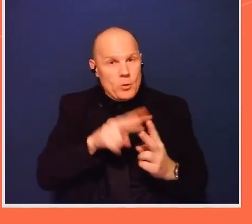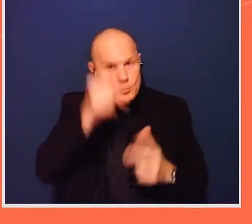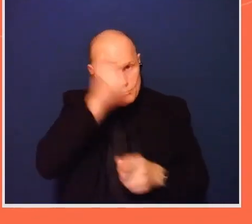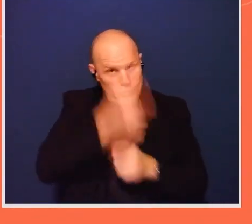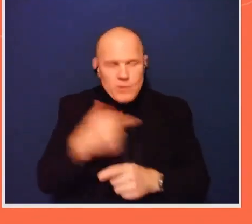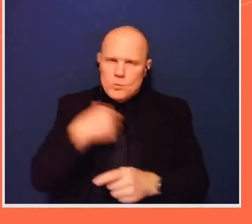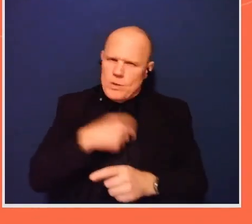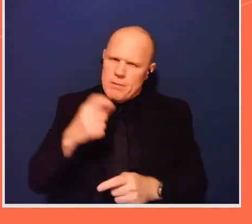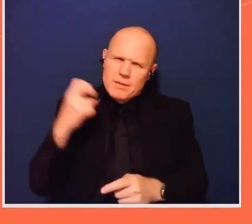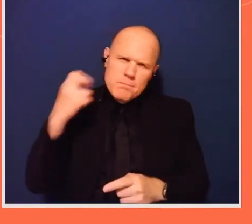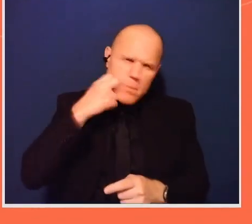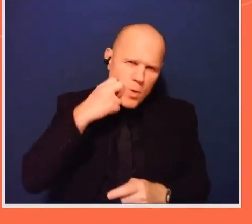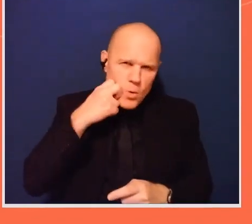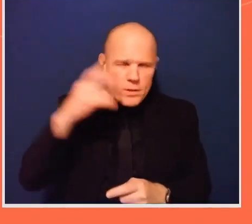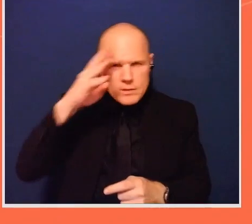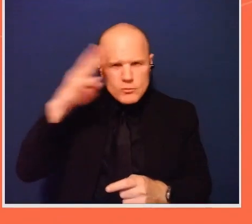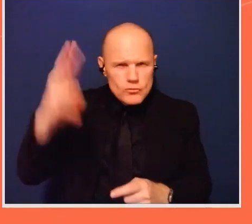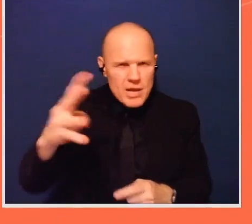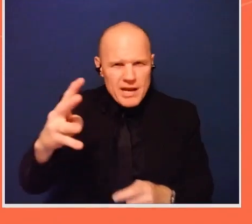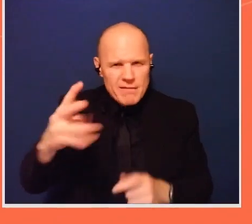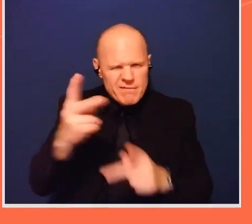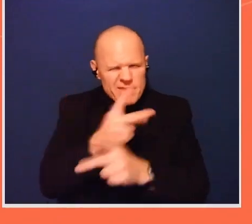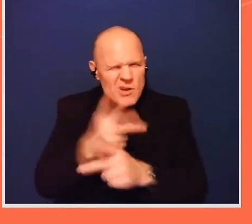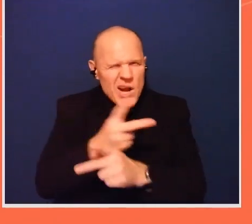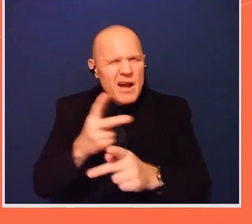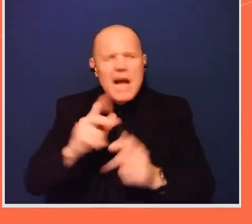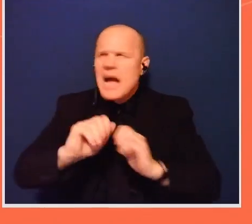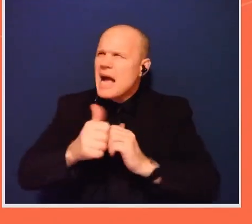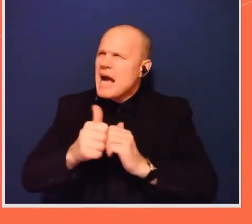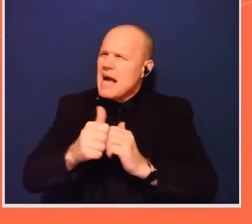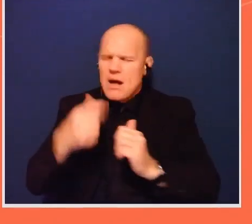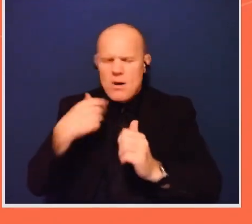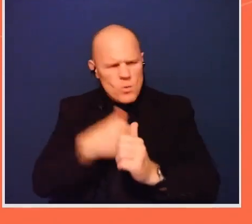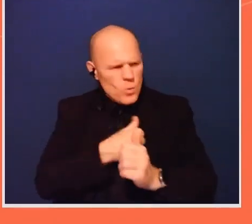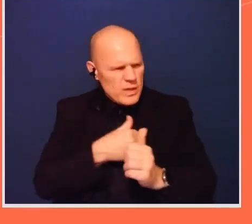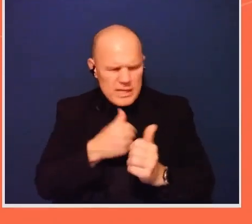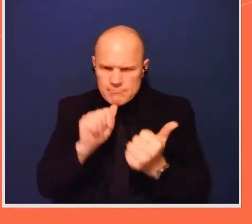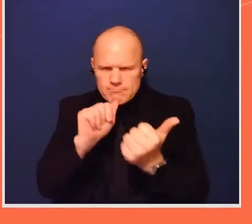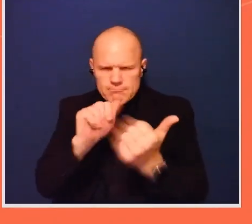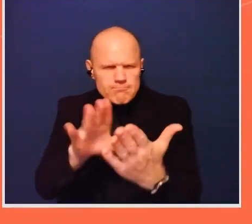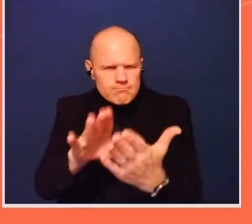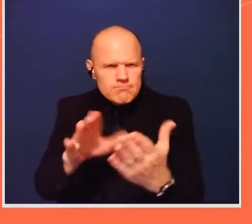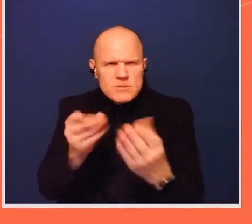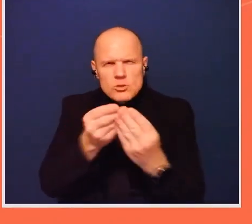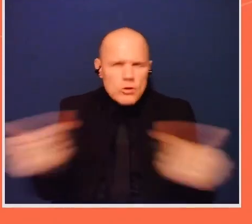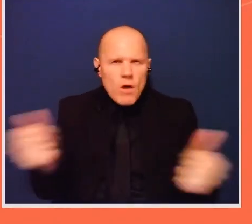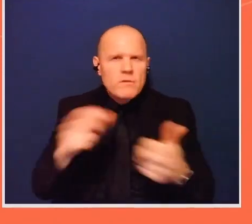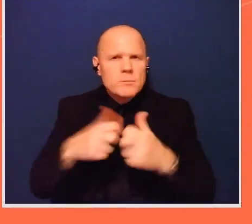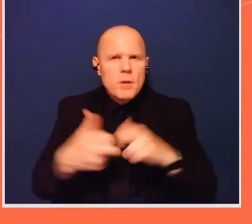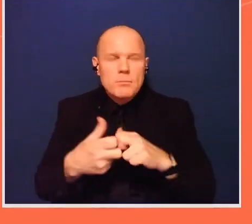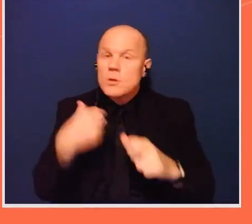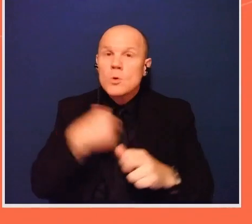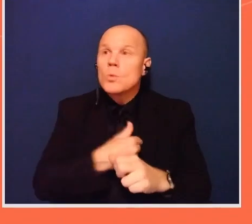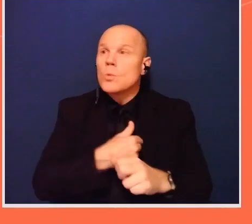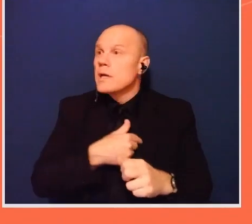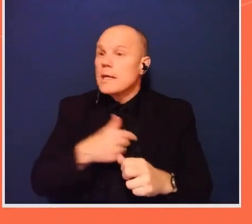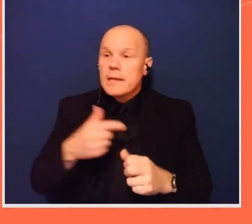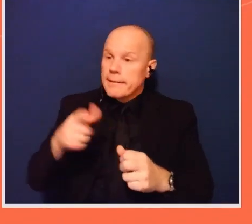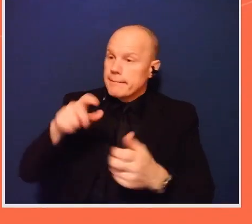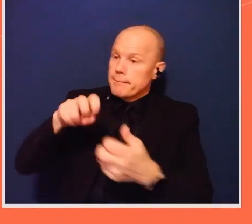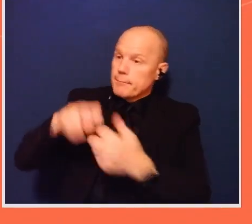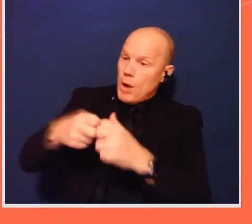Excellencies, ladies and gentlemen, please welcome the President of the Republic of Palau, His Excellency